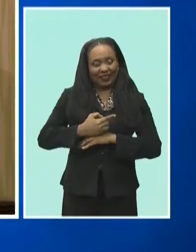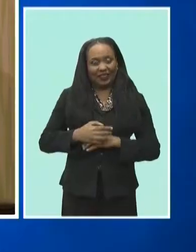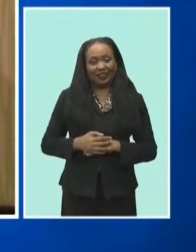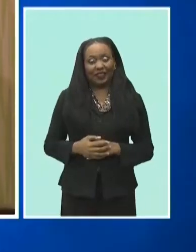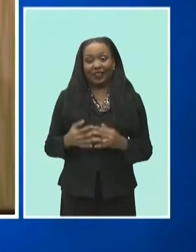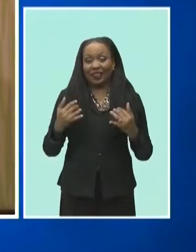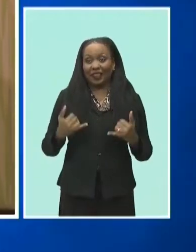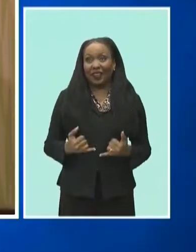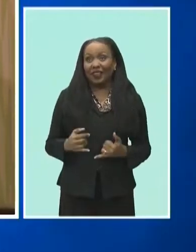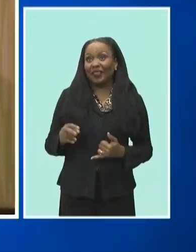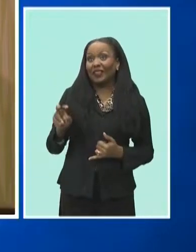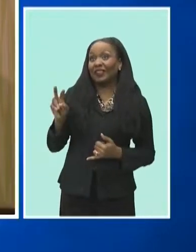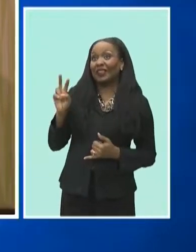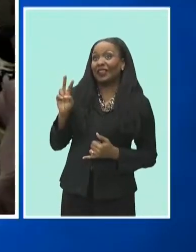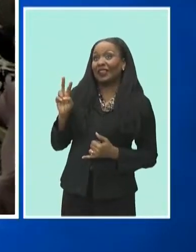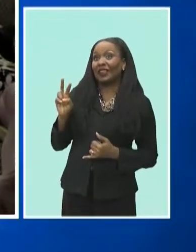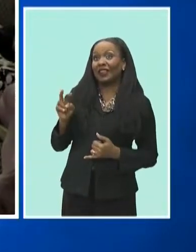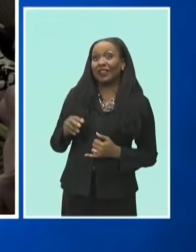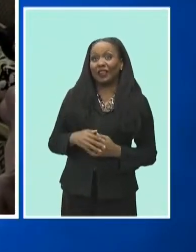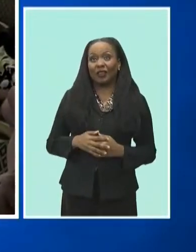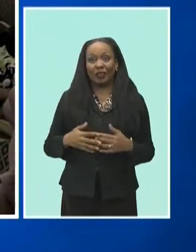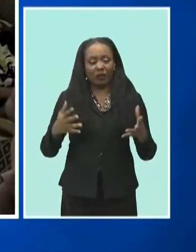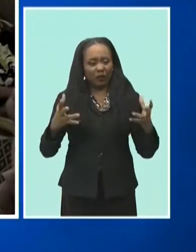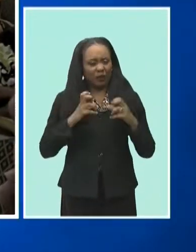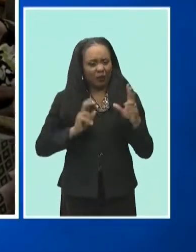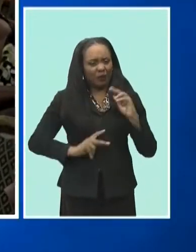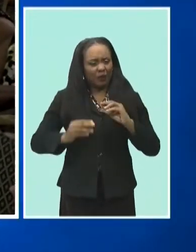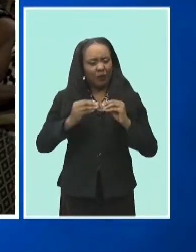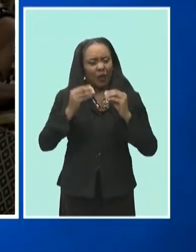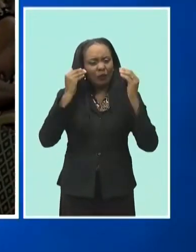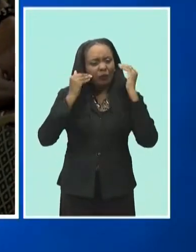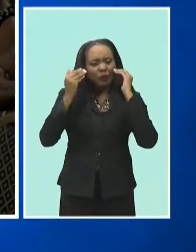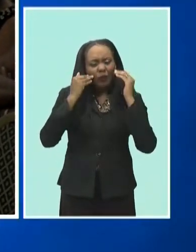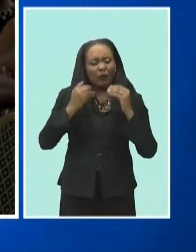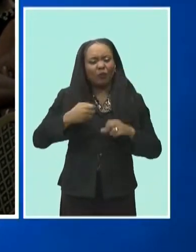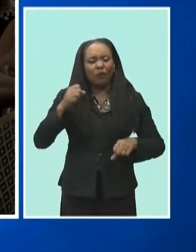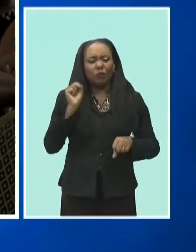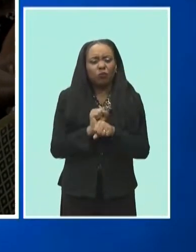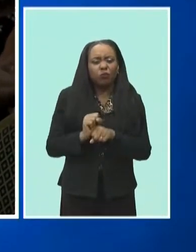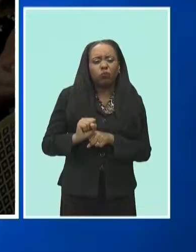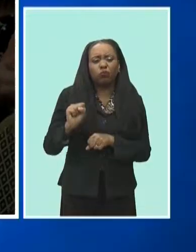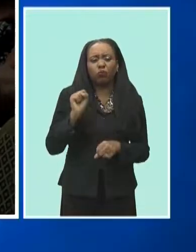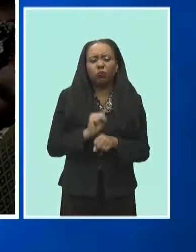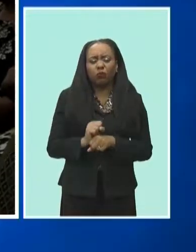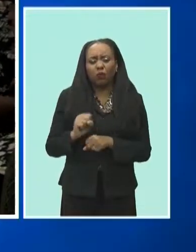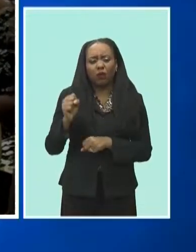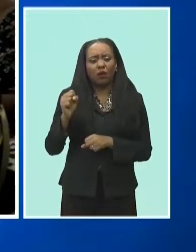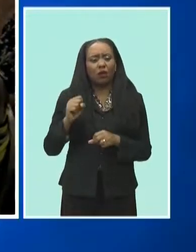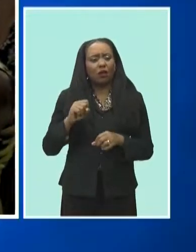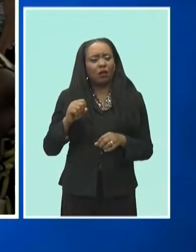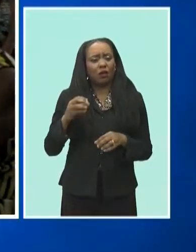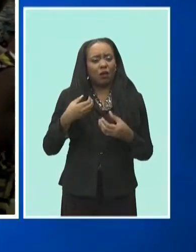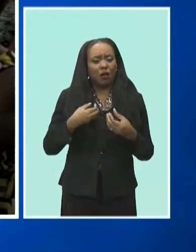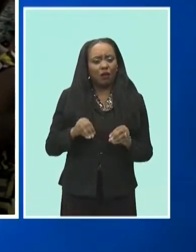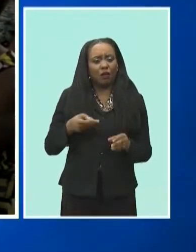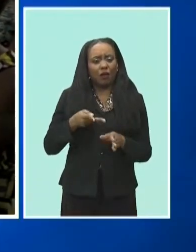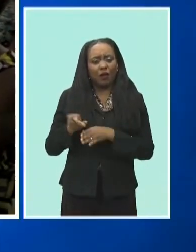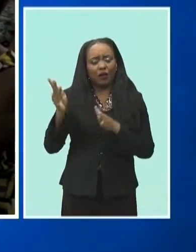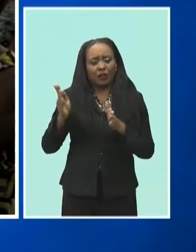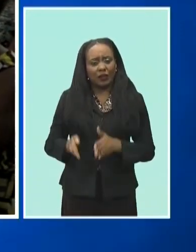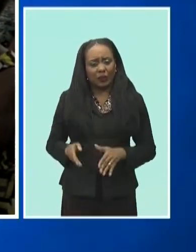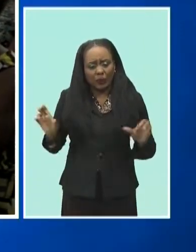the event was conceptualized to bring even greater awareness to the hard work and importance of office professionals. In